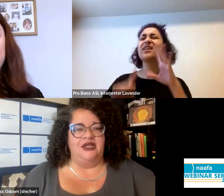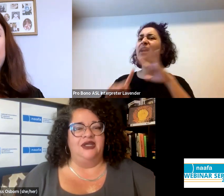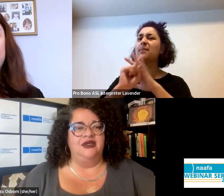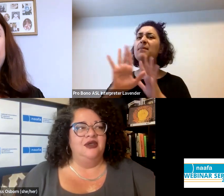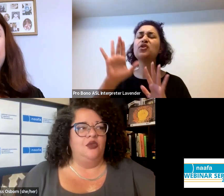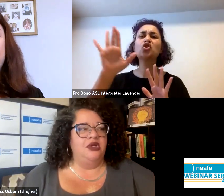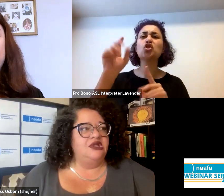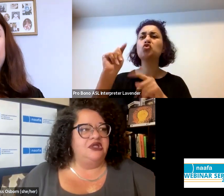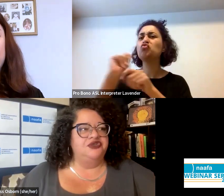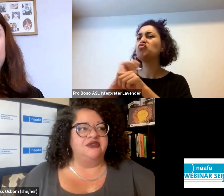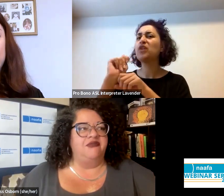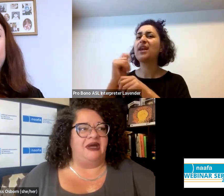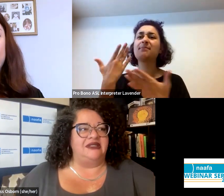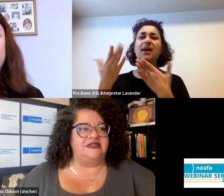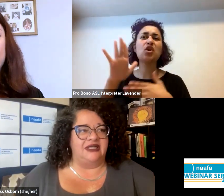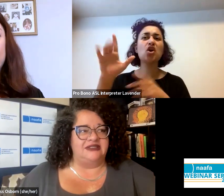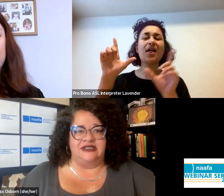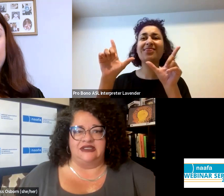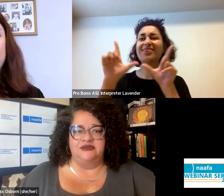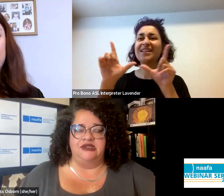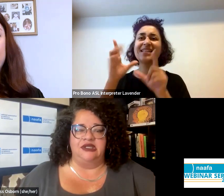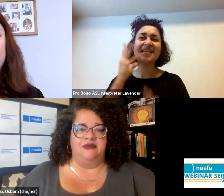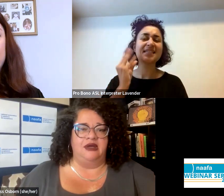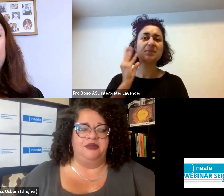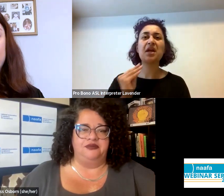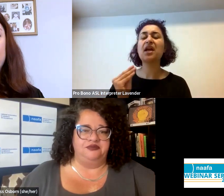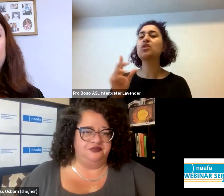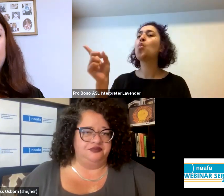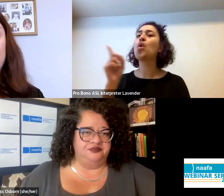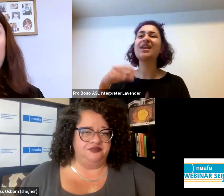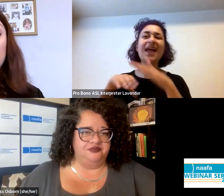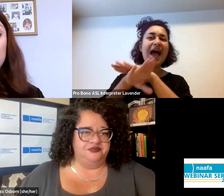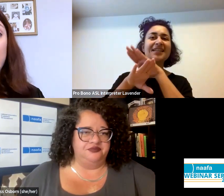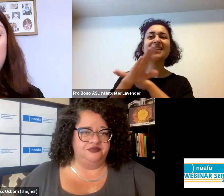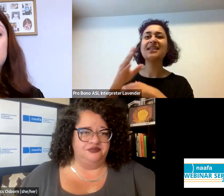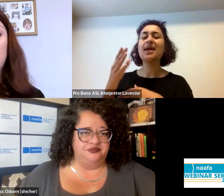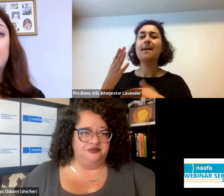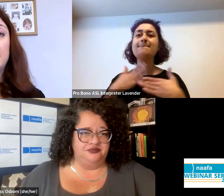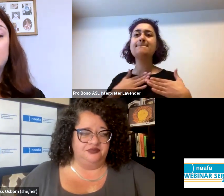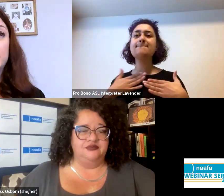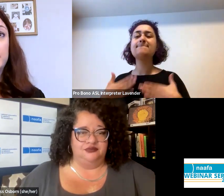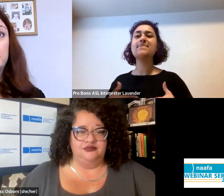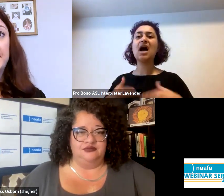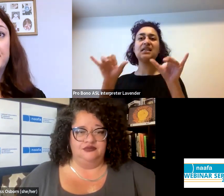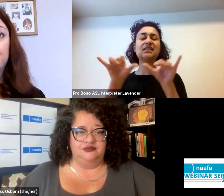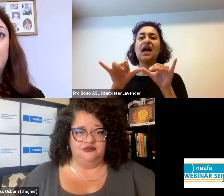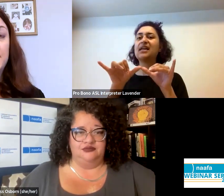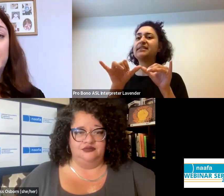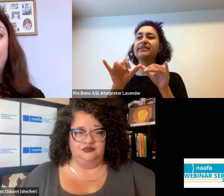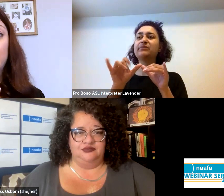other training, where did issues of body size and accessibility come up? Oh, right off the top, even during